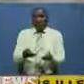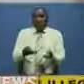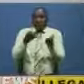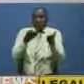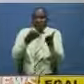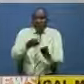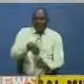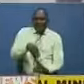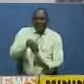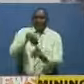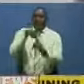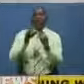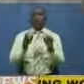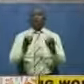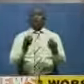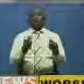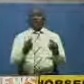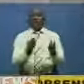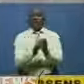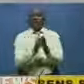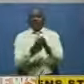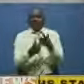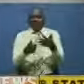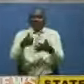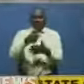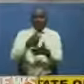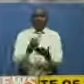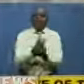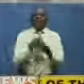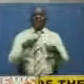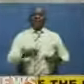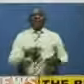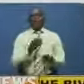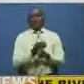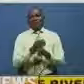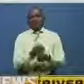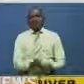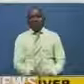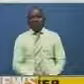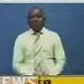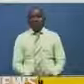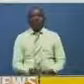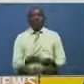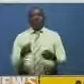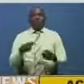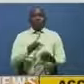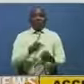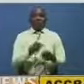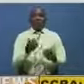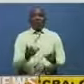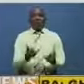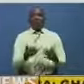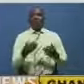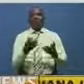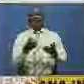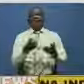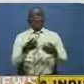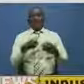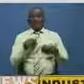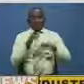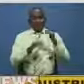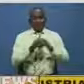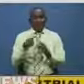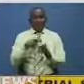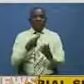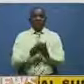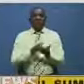an unparalleled opportunity to transform the country's healthcare system. Whilst we upgrade facilities, we should